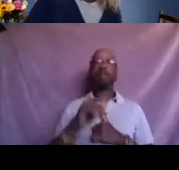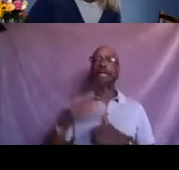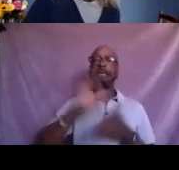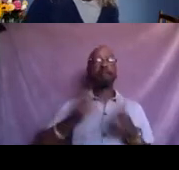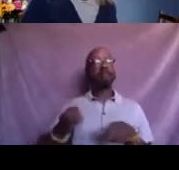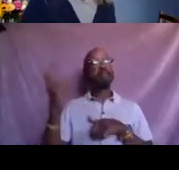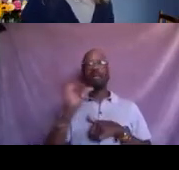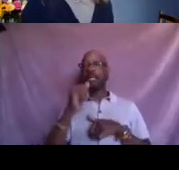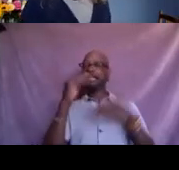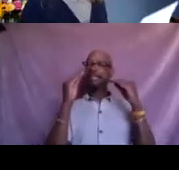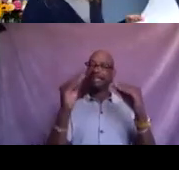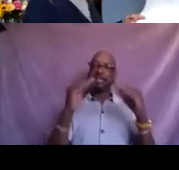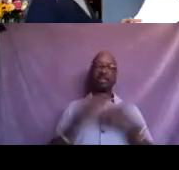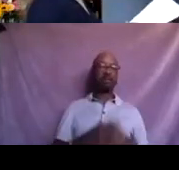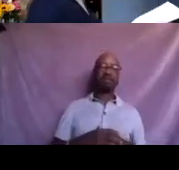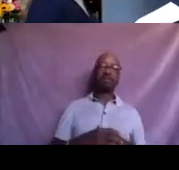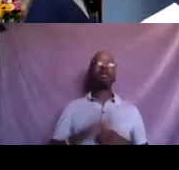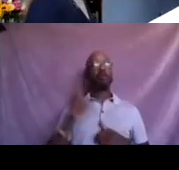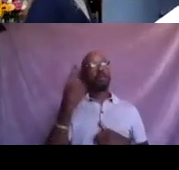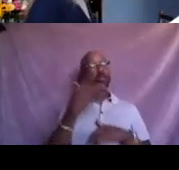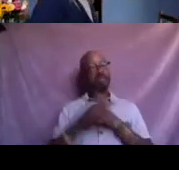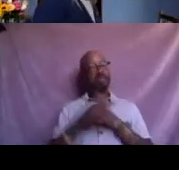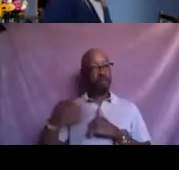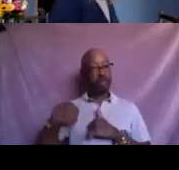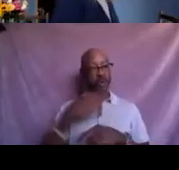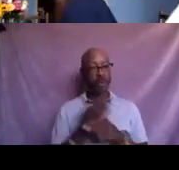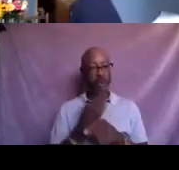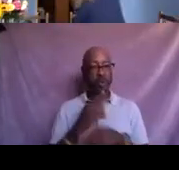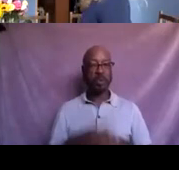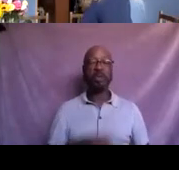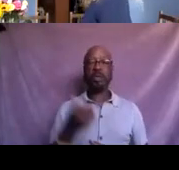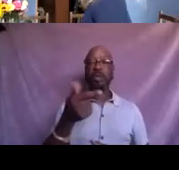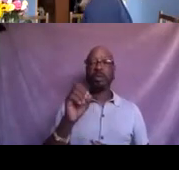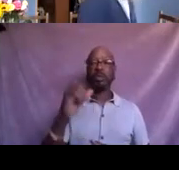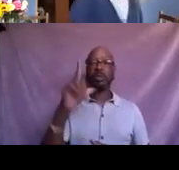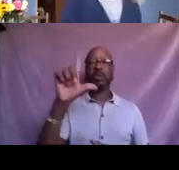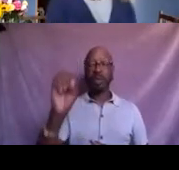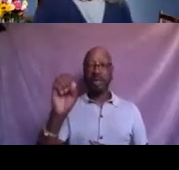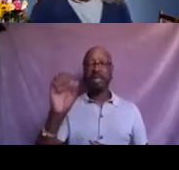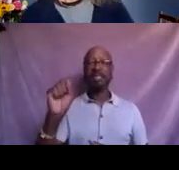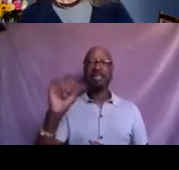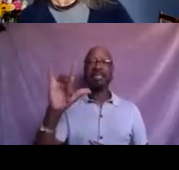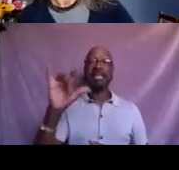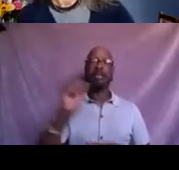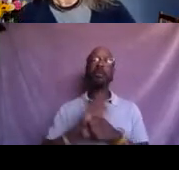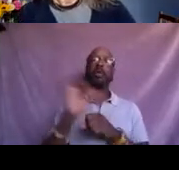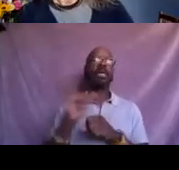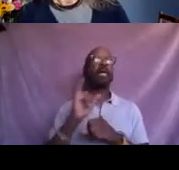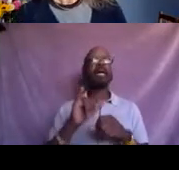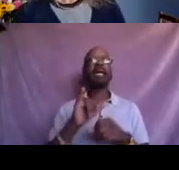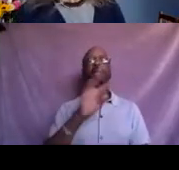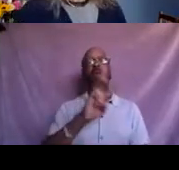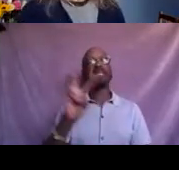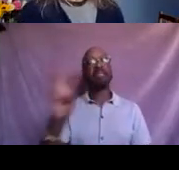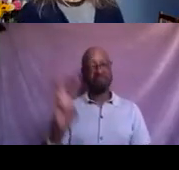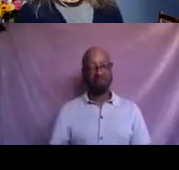it. It's going to always be available to you. Google Slides work like a website. You can actually bookmark this slide deck and come back to